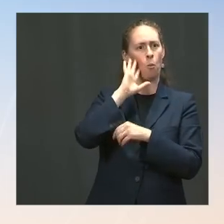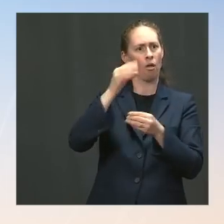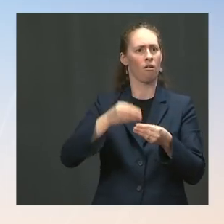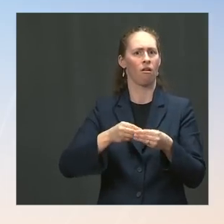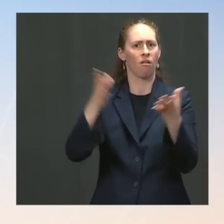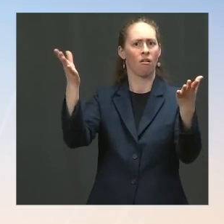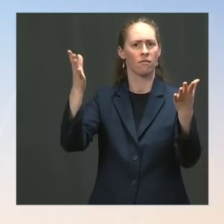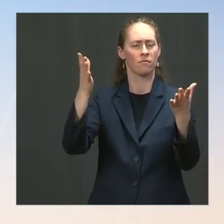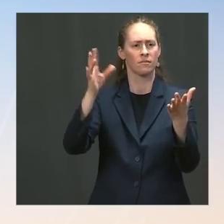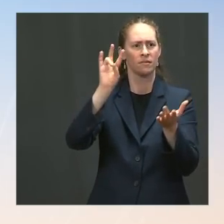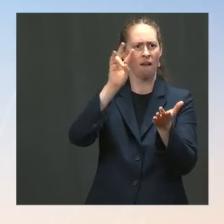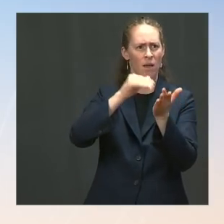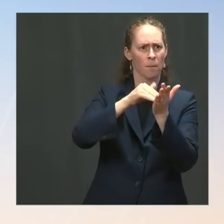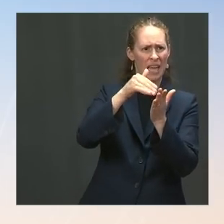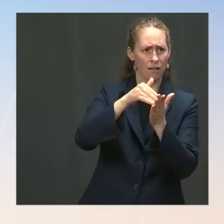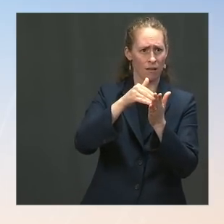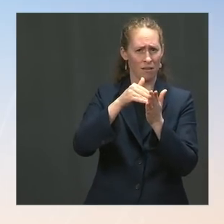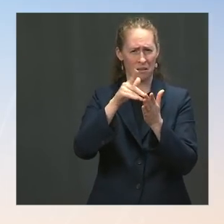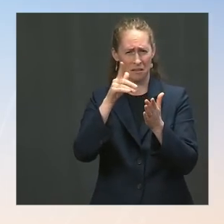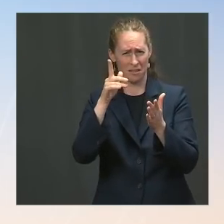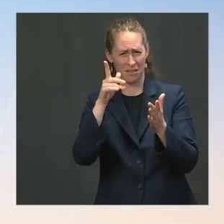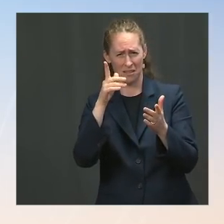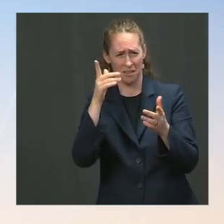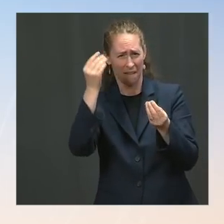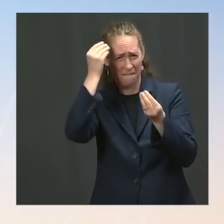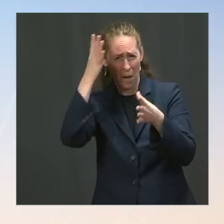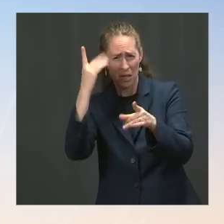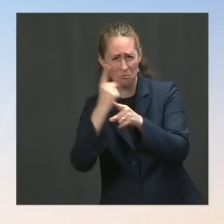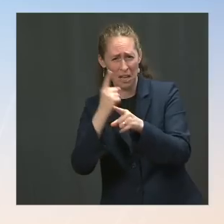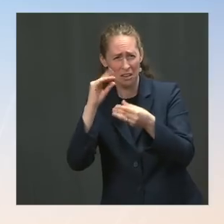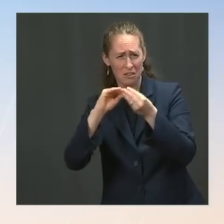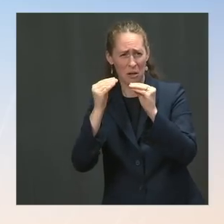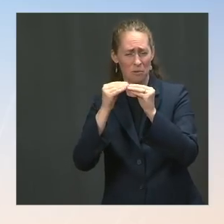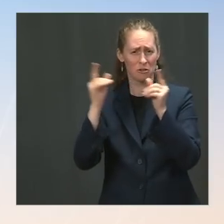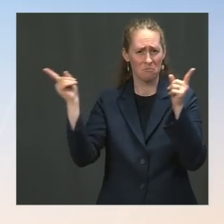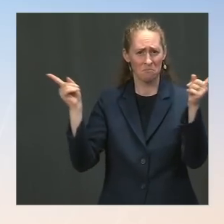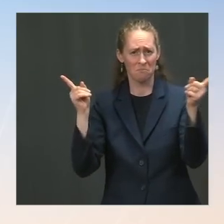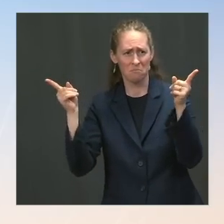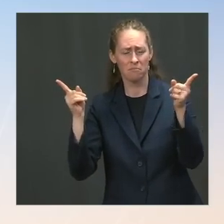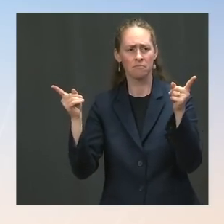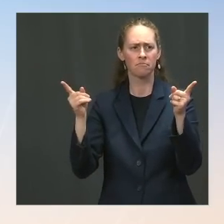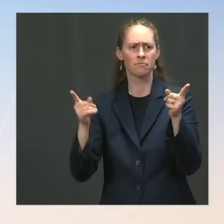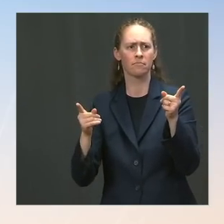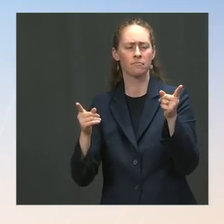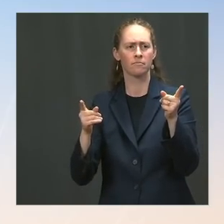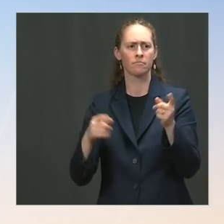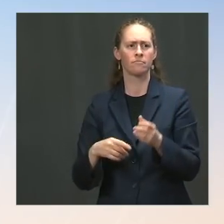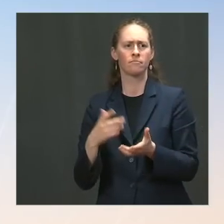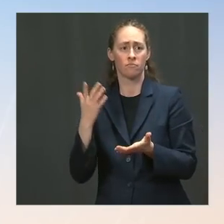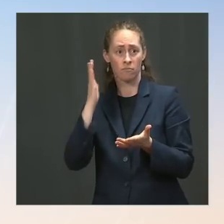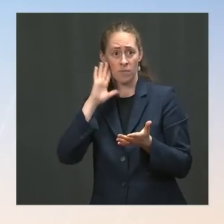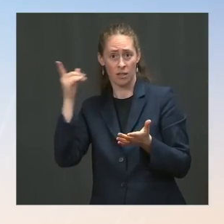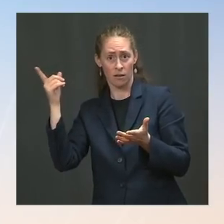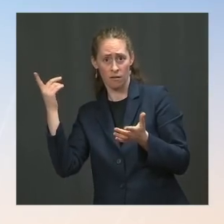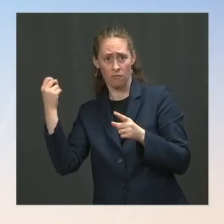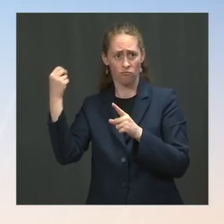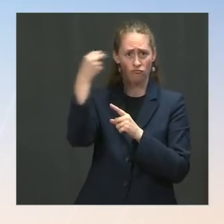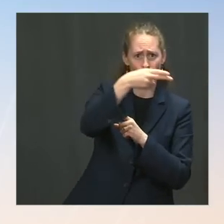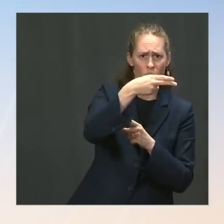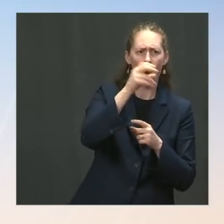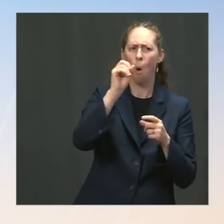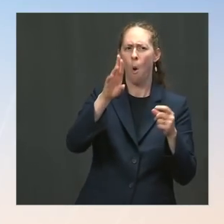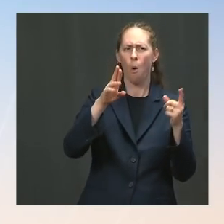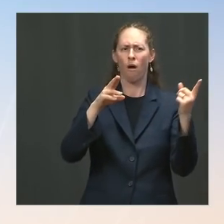China's math and or whether the U.S. is planning to give more than the president has already said. We certainly, this is